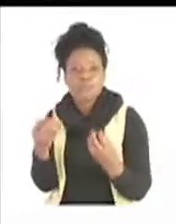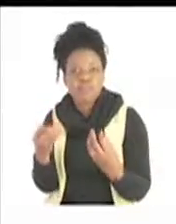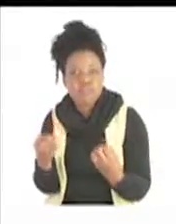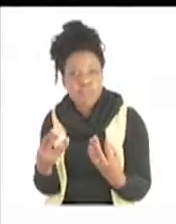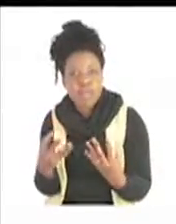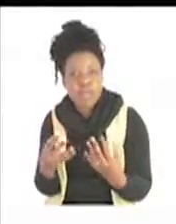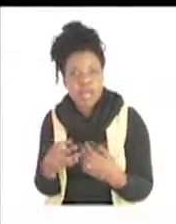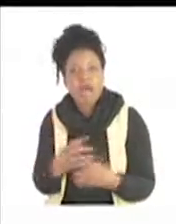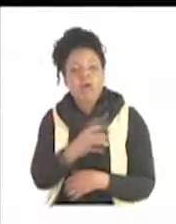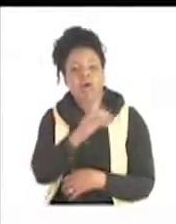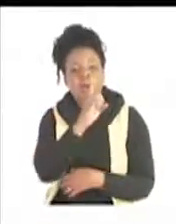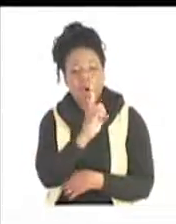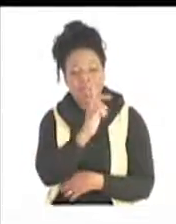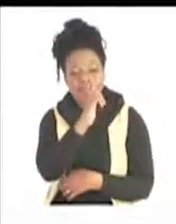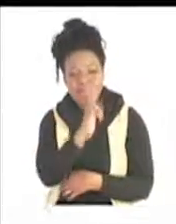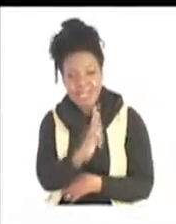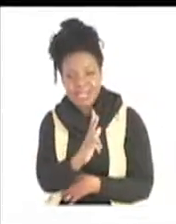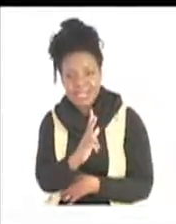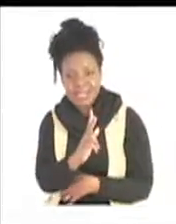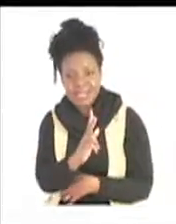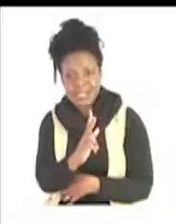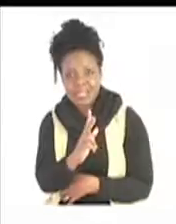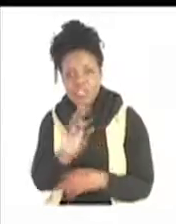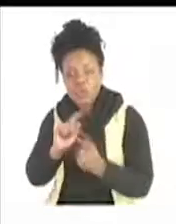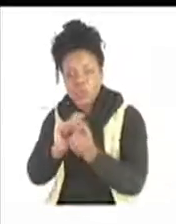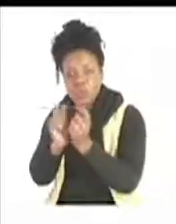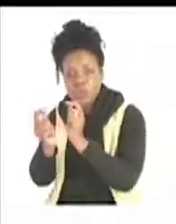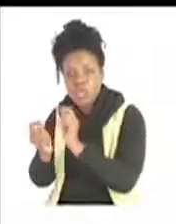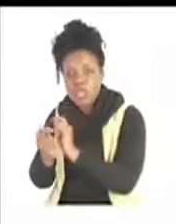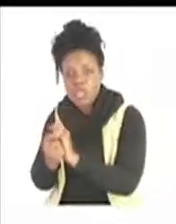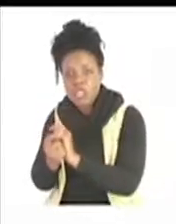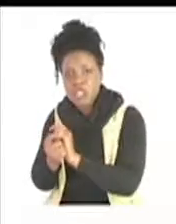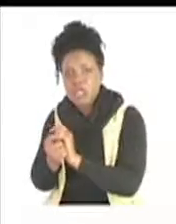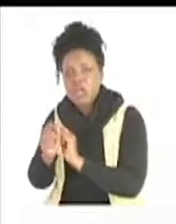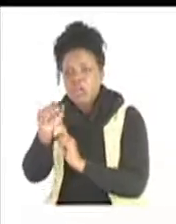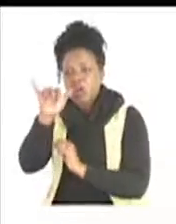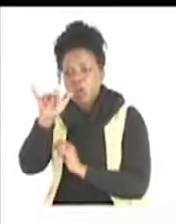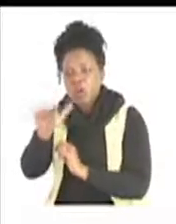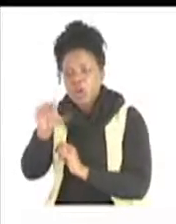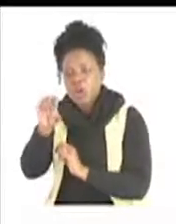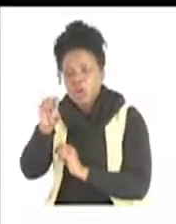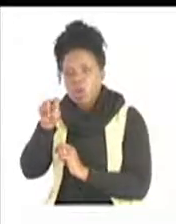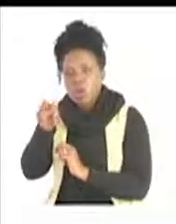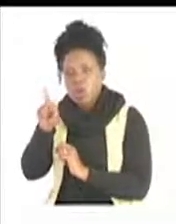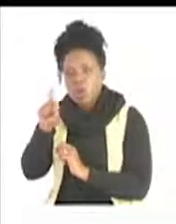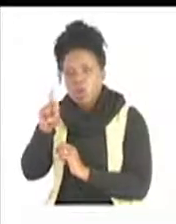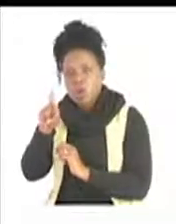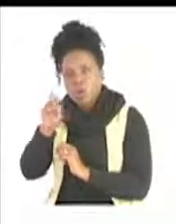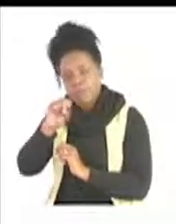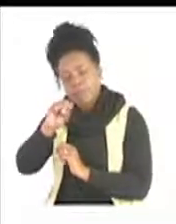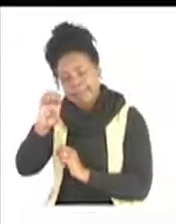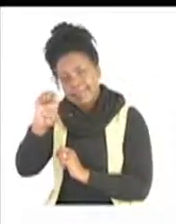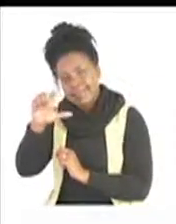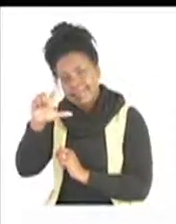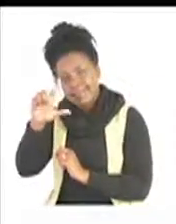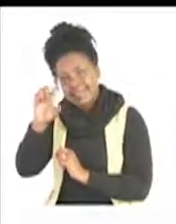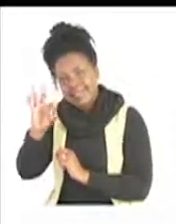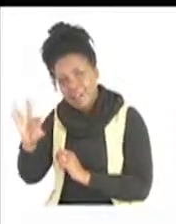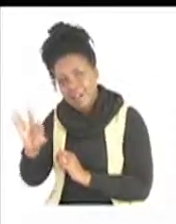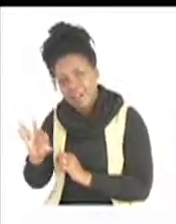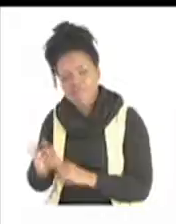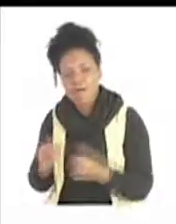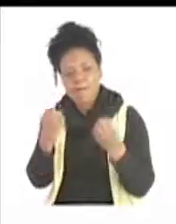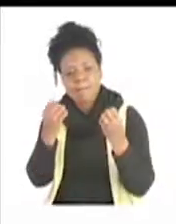it's one person, it has to be yourself. If it's more than one person, it